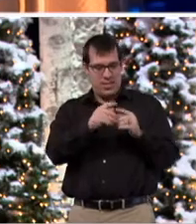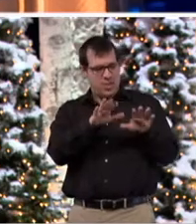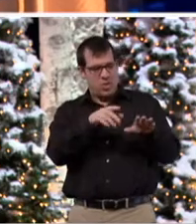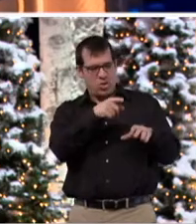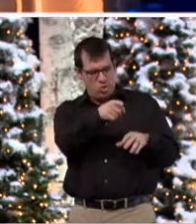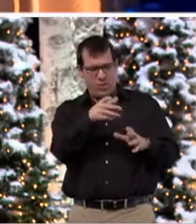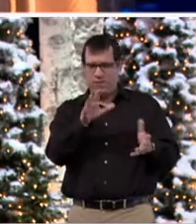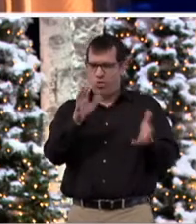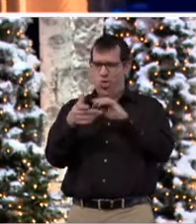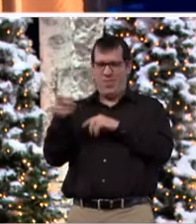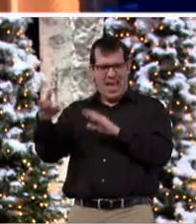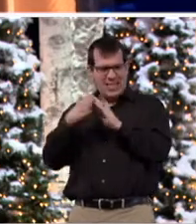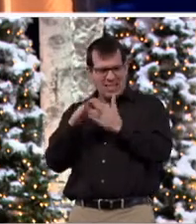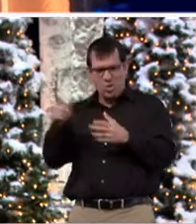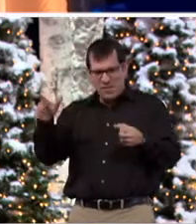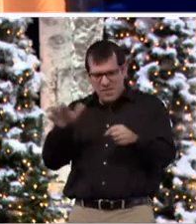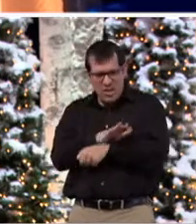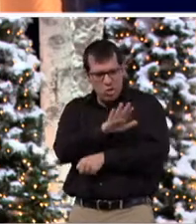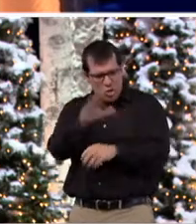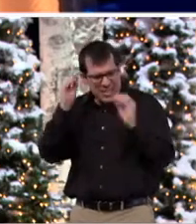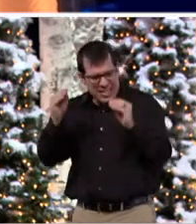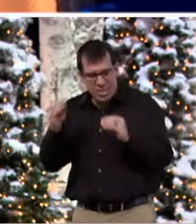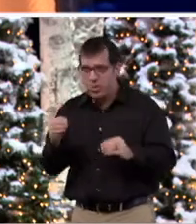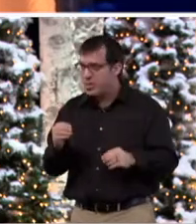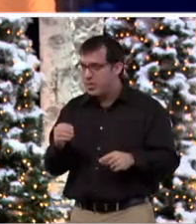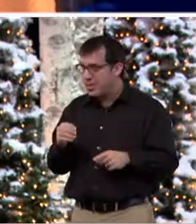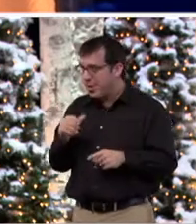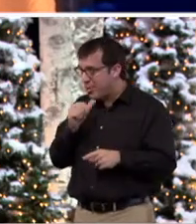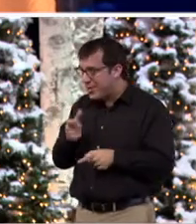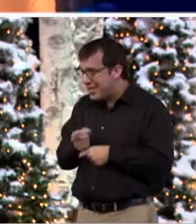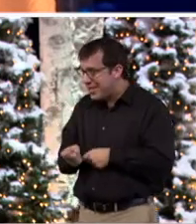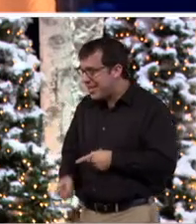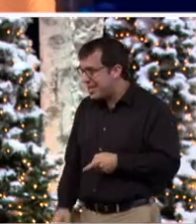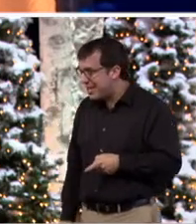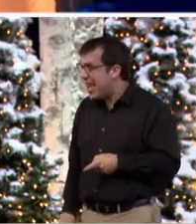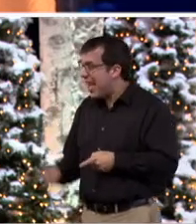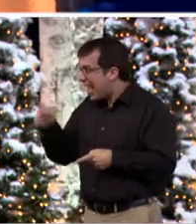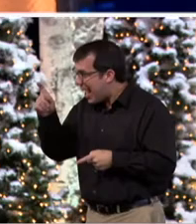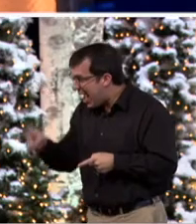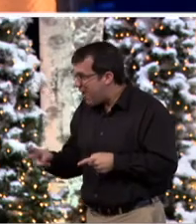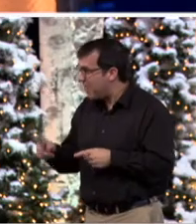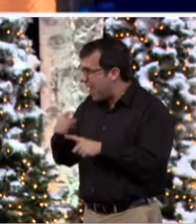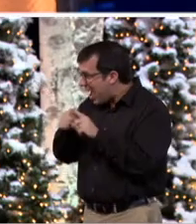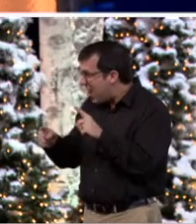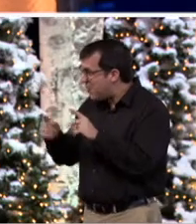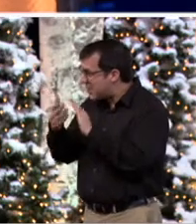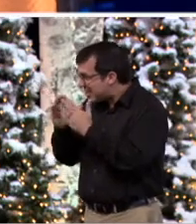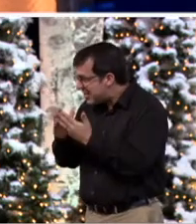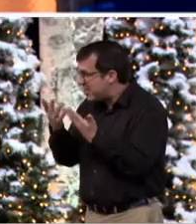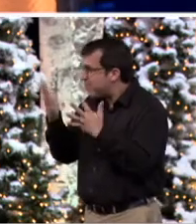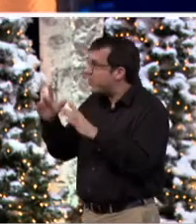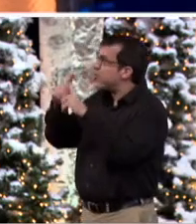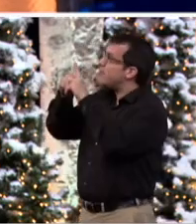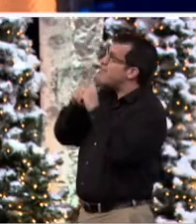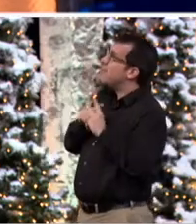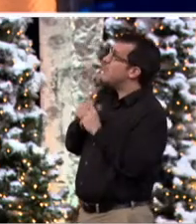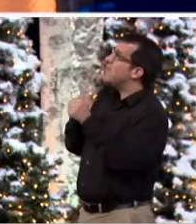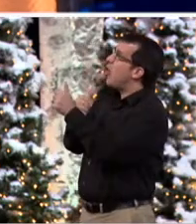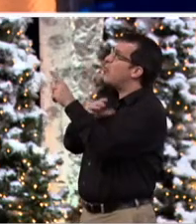and you filled all Jerusalem with your doctrine, they weren't kidding. Half the city had come to Christ.